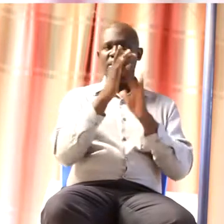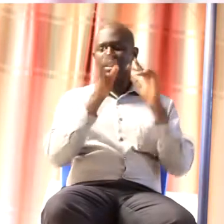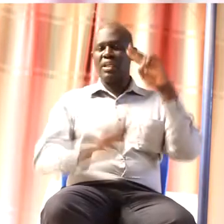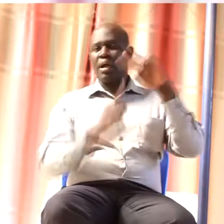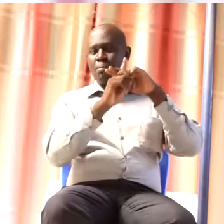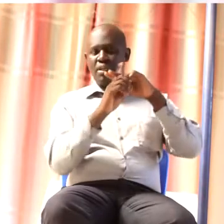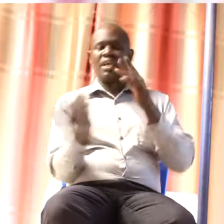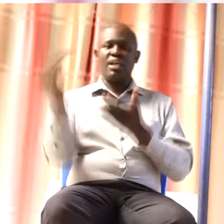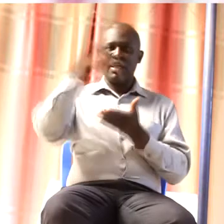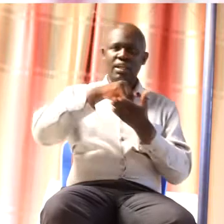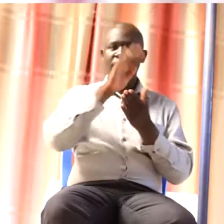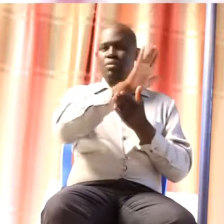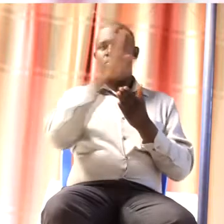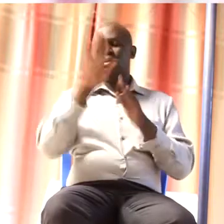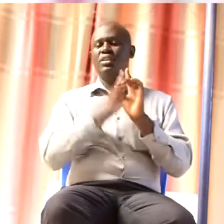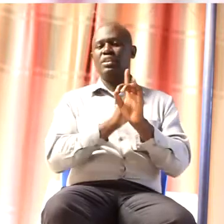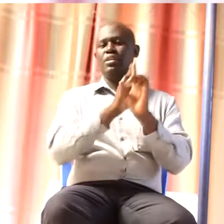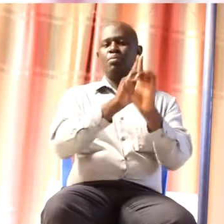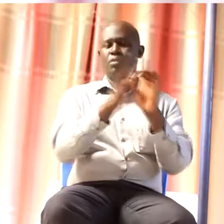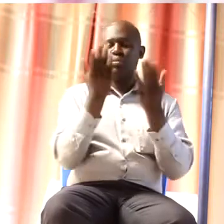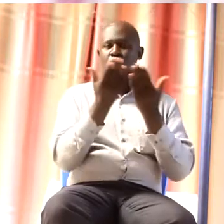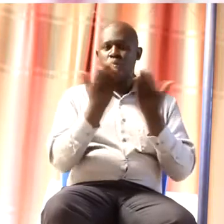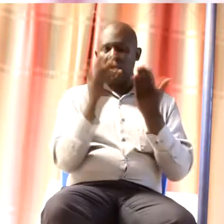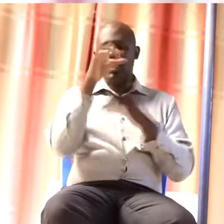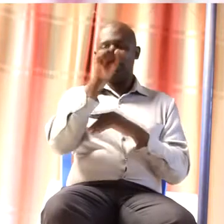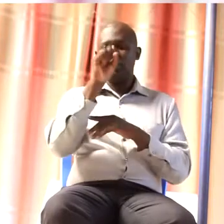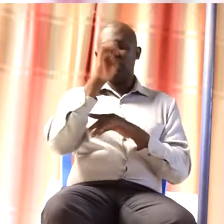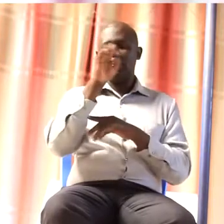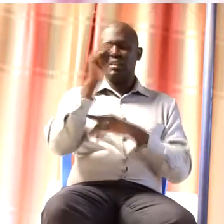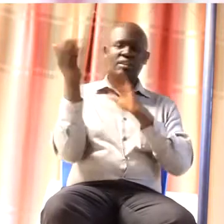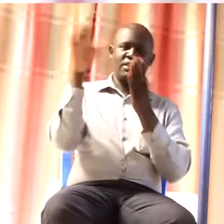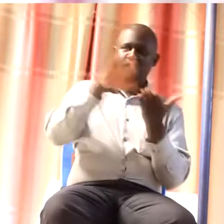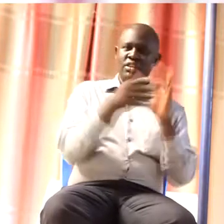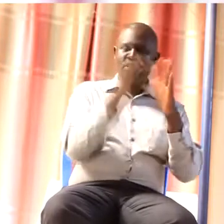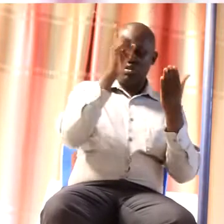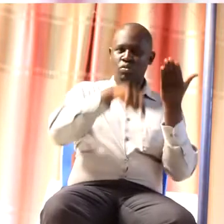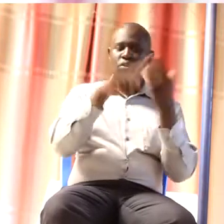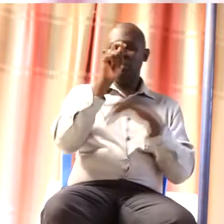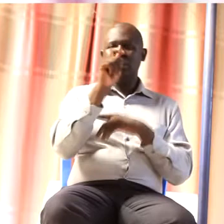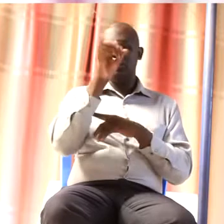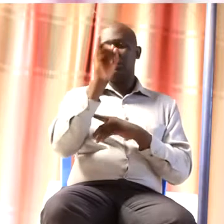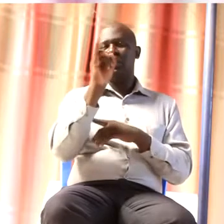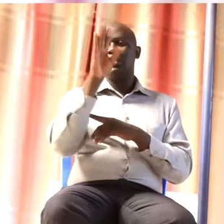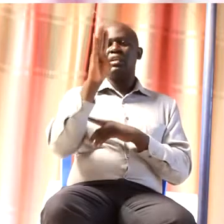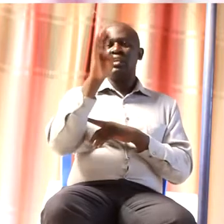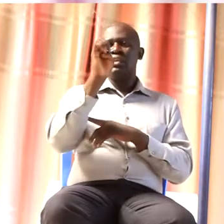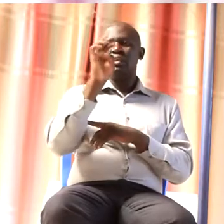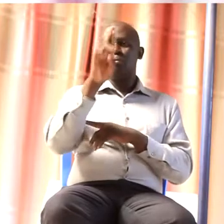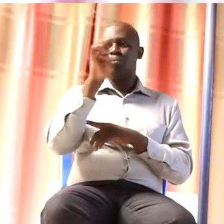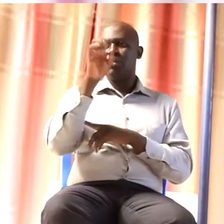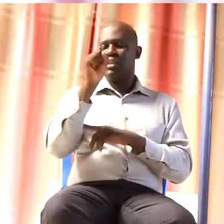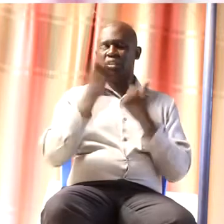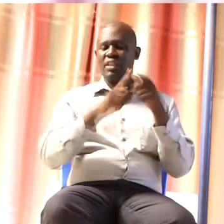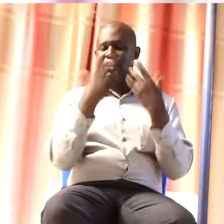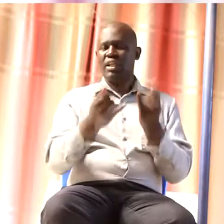his disciples by the Sea of Tiberias. It happened this way. Simon Peter, Thomas,